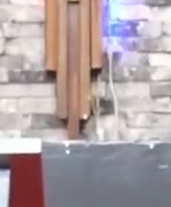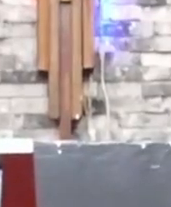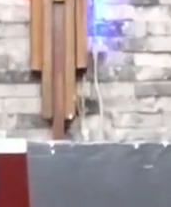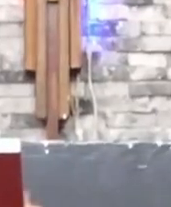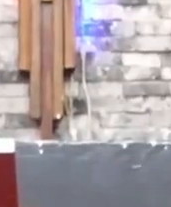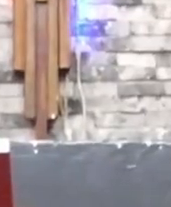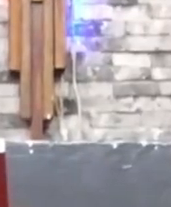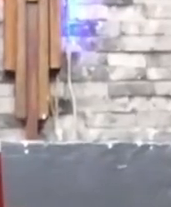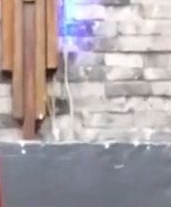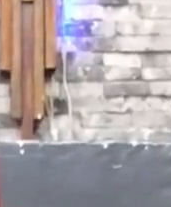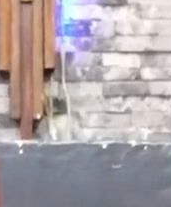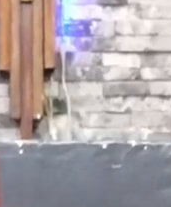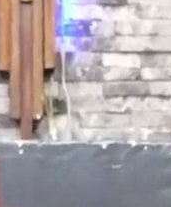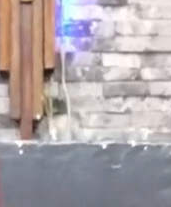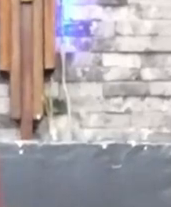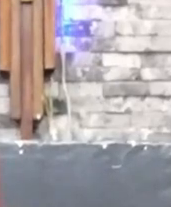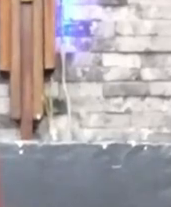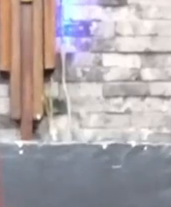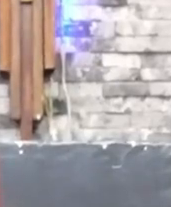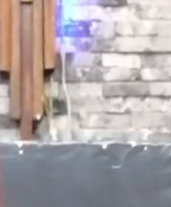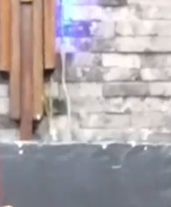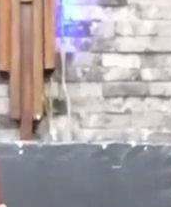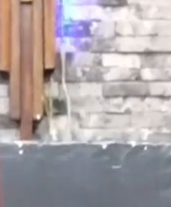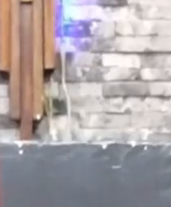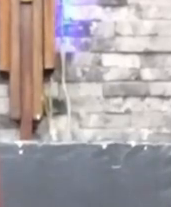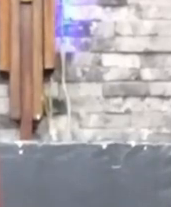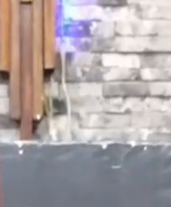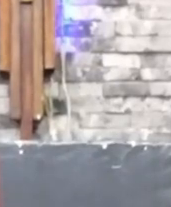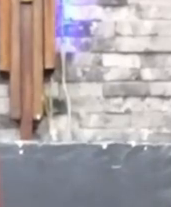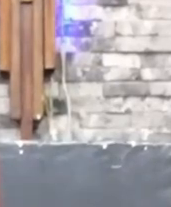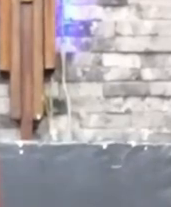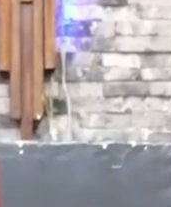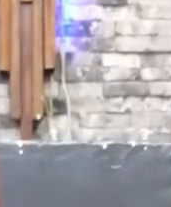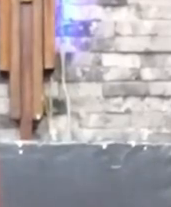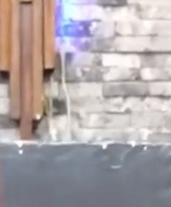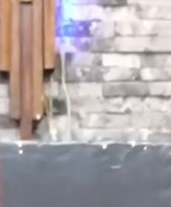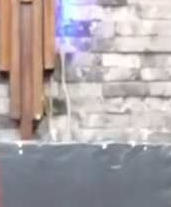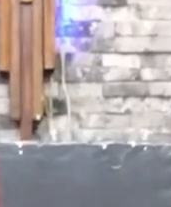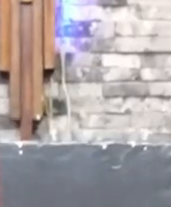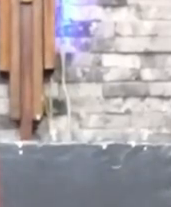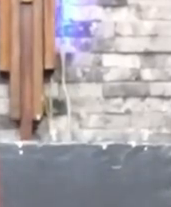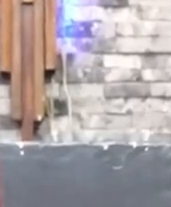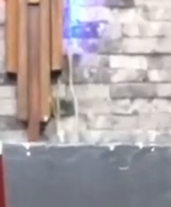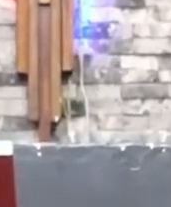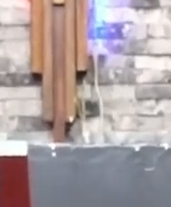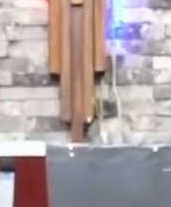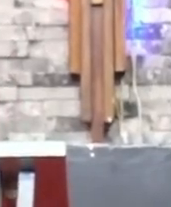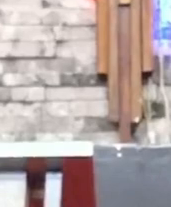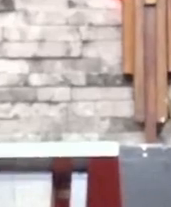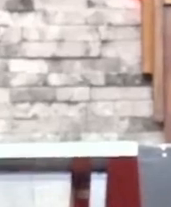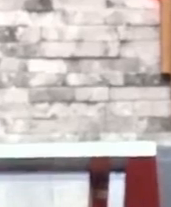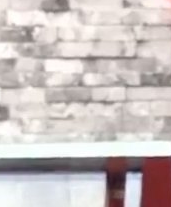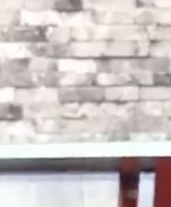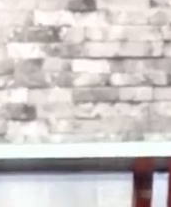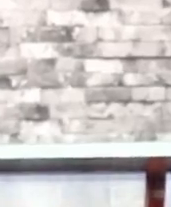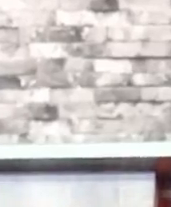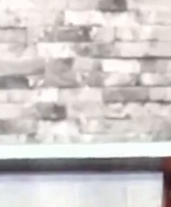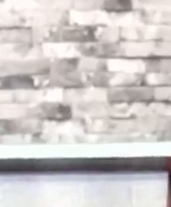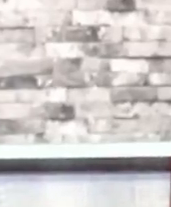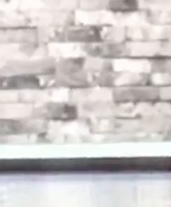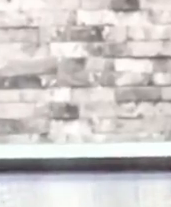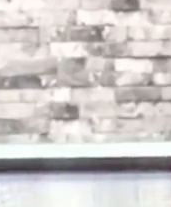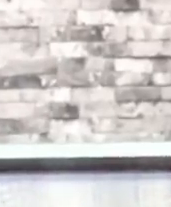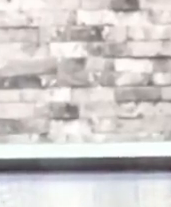them do this? Fanya hivi kwa nini? It's because there was a cause. Sababu palikuwa na sababu. They looked at Jesus in the book of John chapter